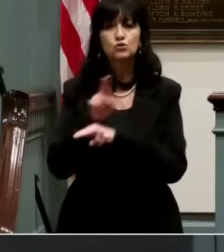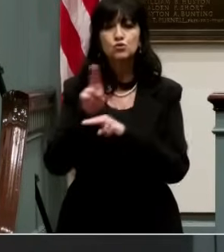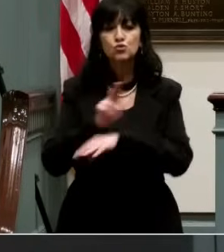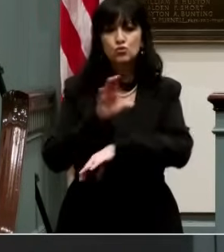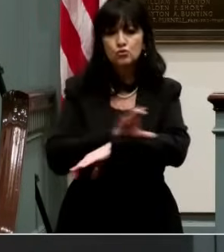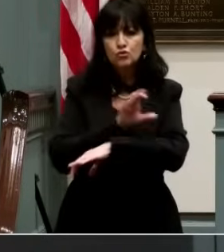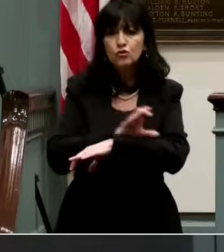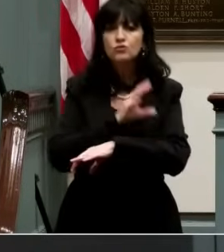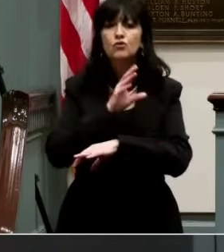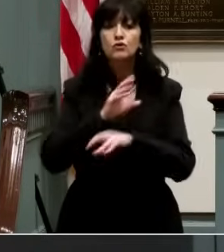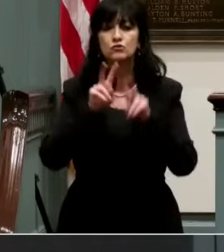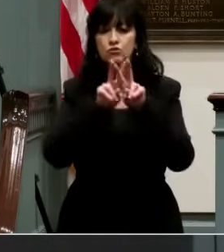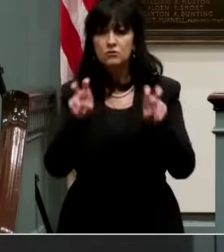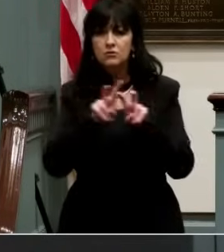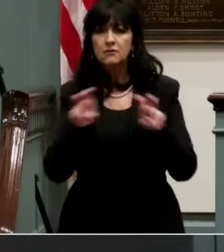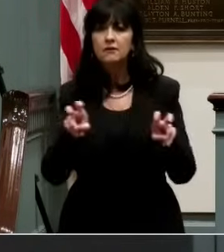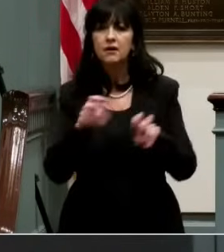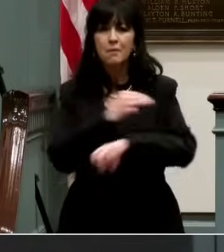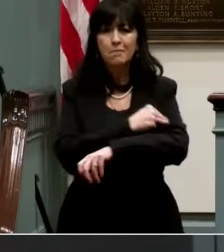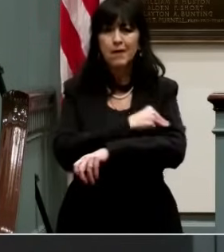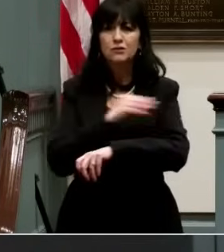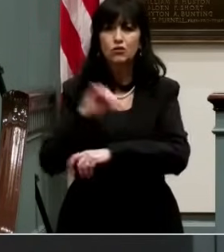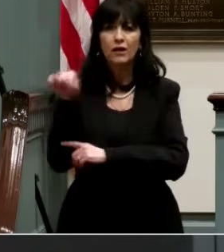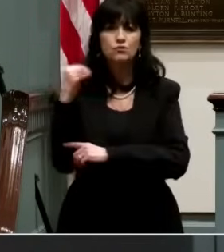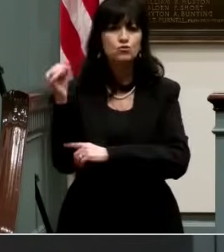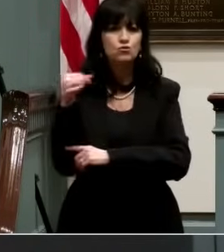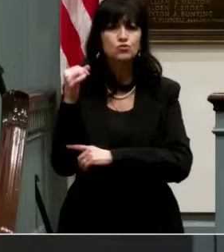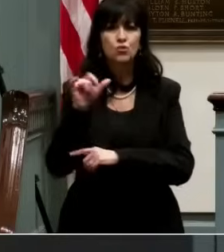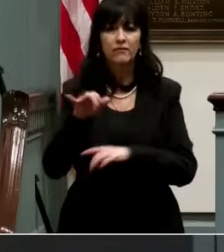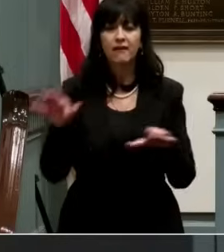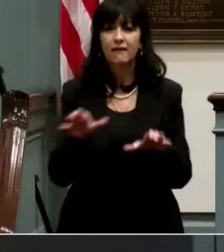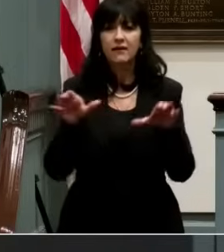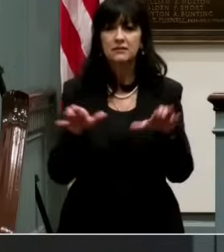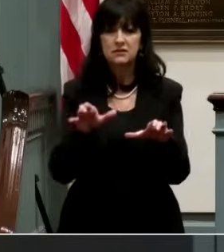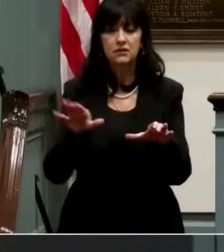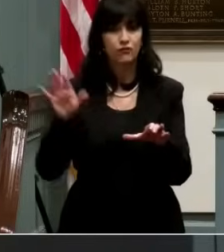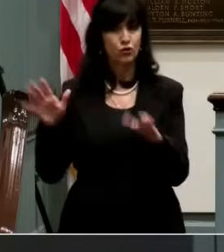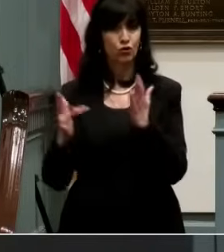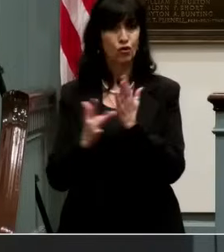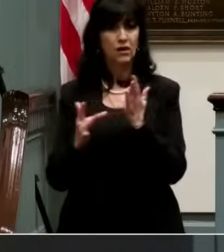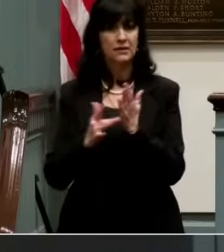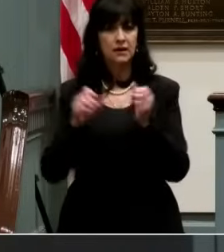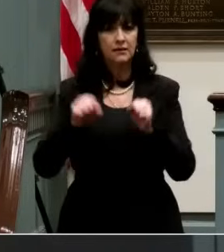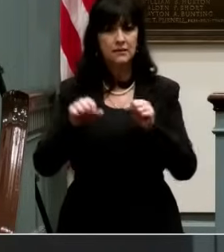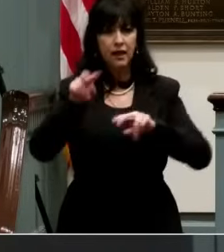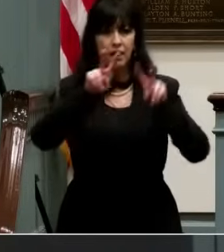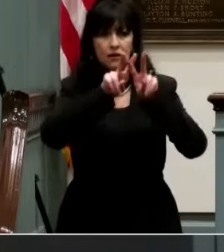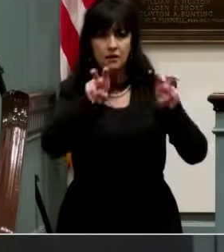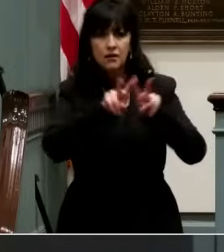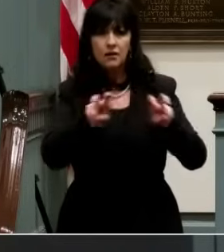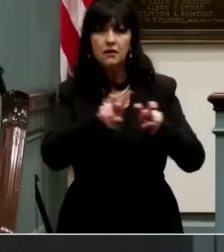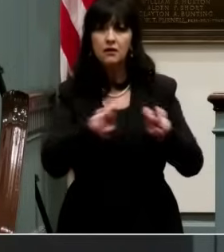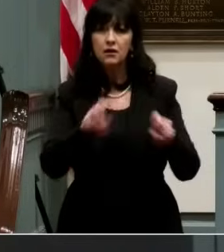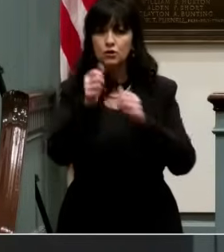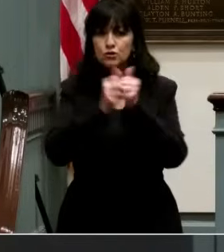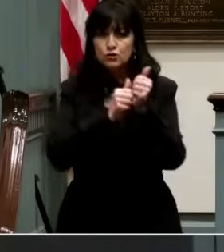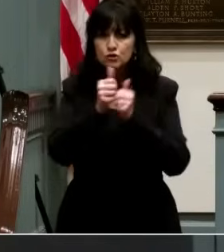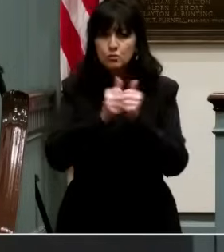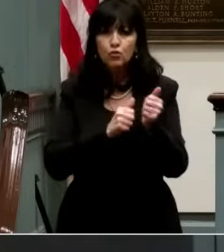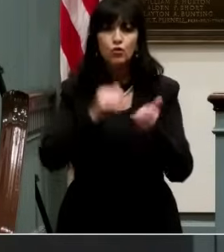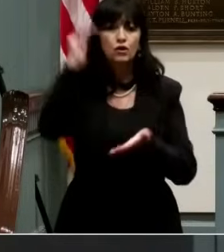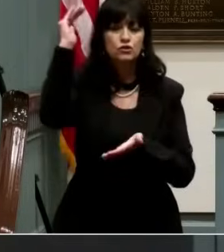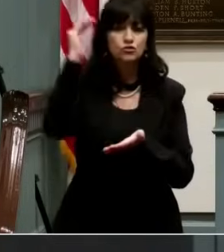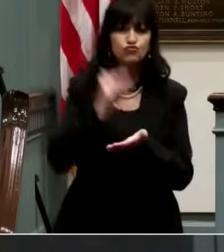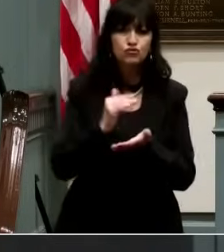analyze muscle and joint activity. Their cutting-edge technology allows sports teams to monitor athletes, reduce